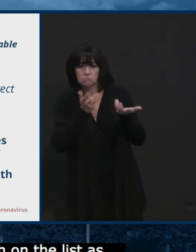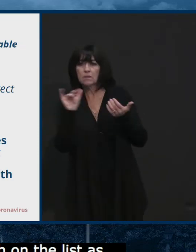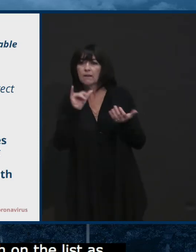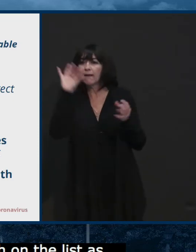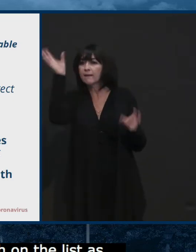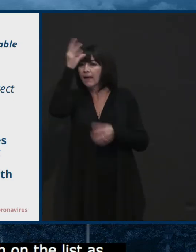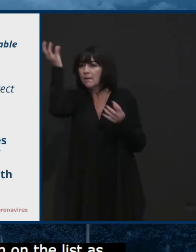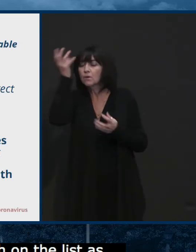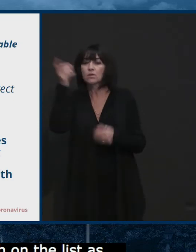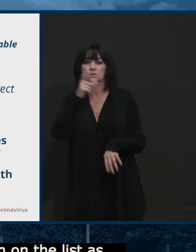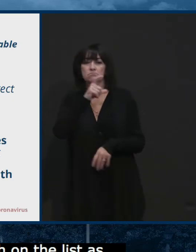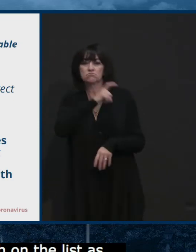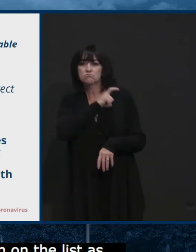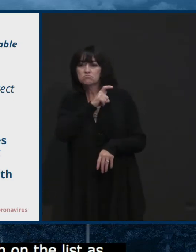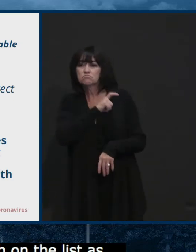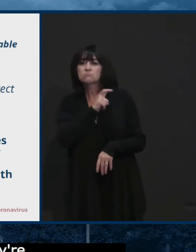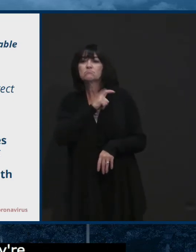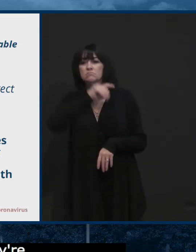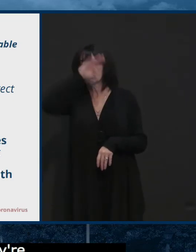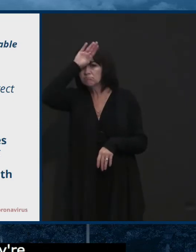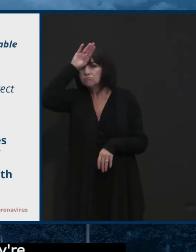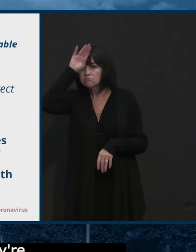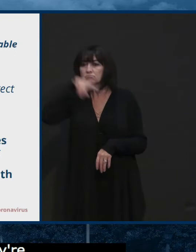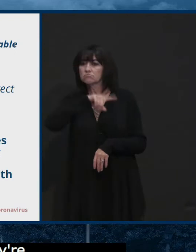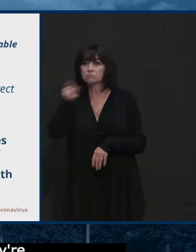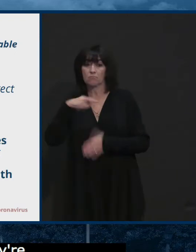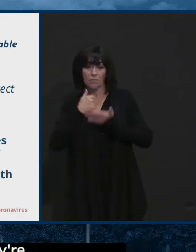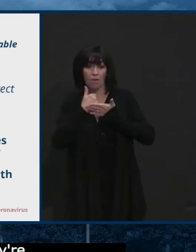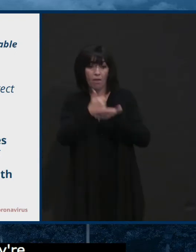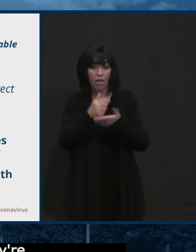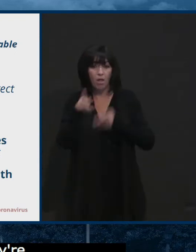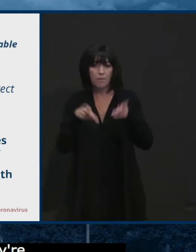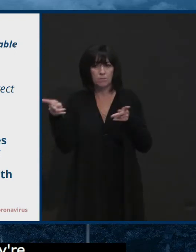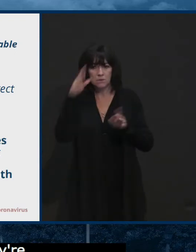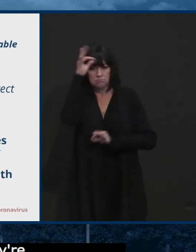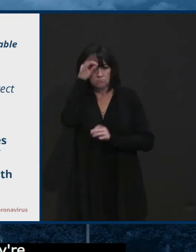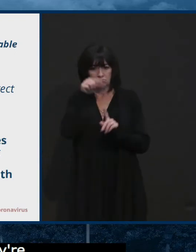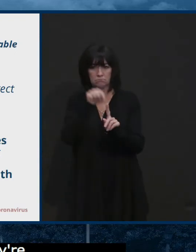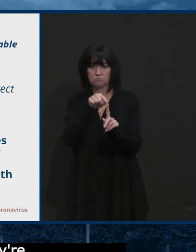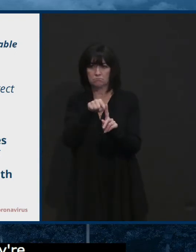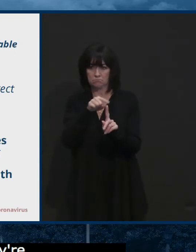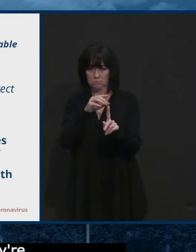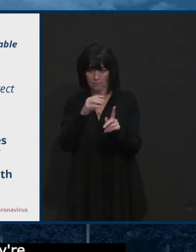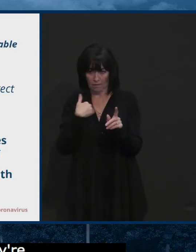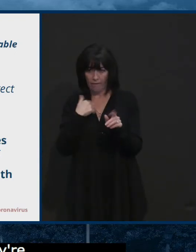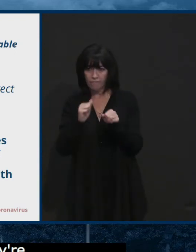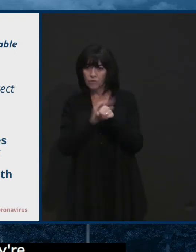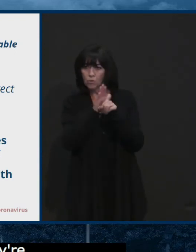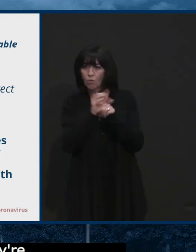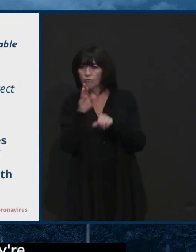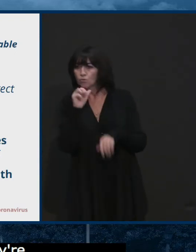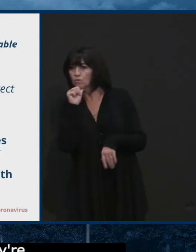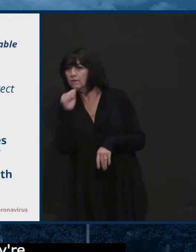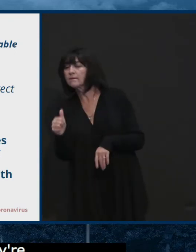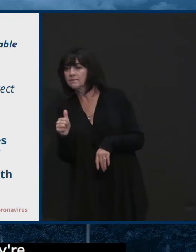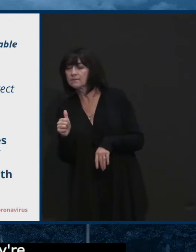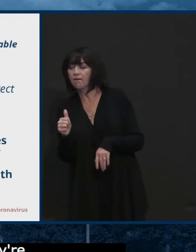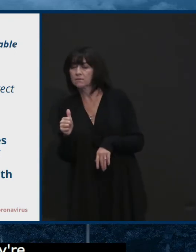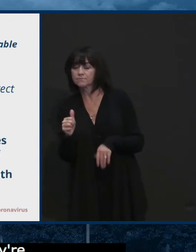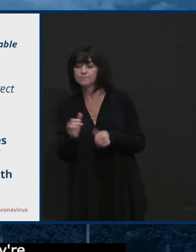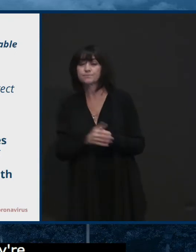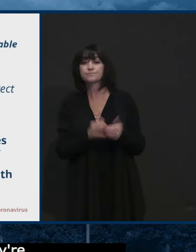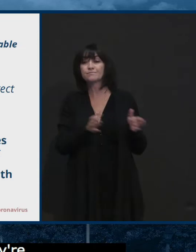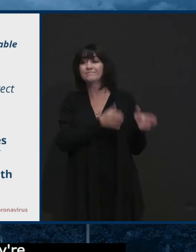protected. In Tier B, or the second group, in the first wave, again, high